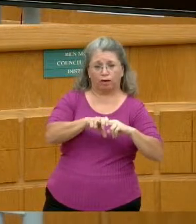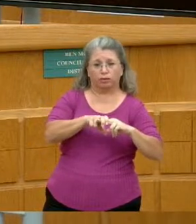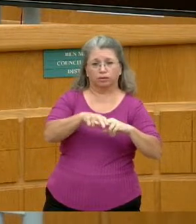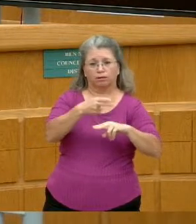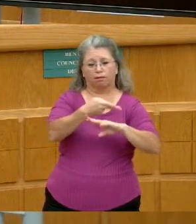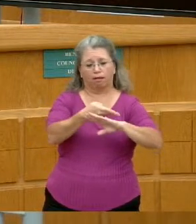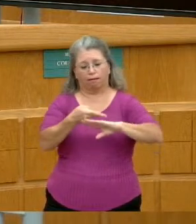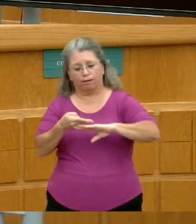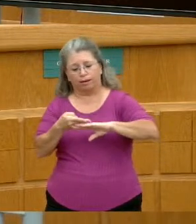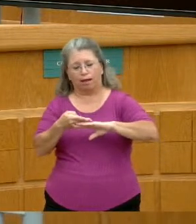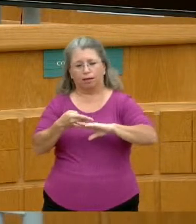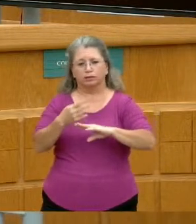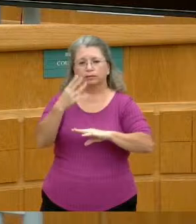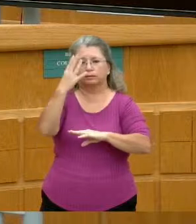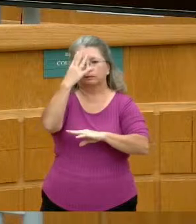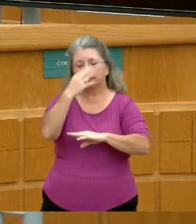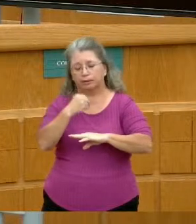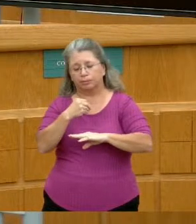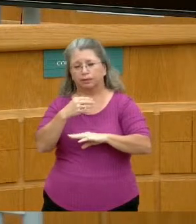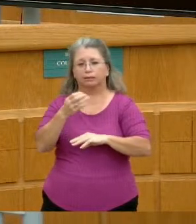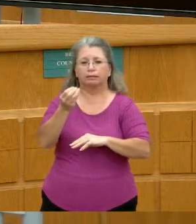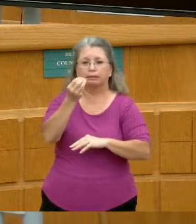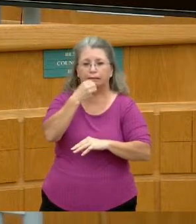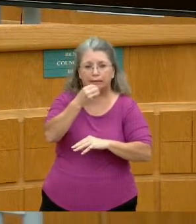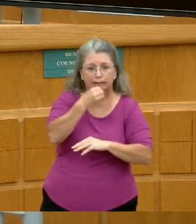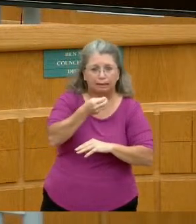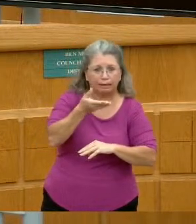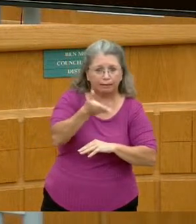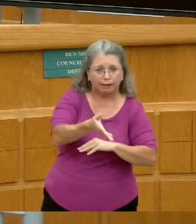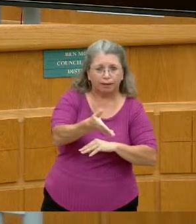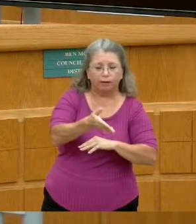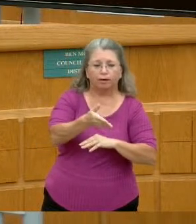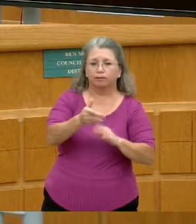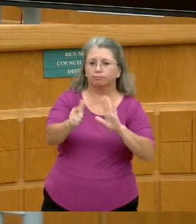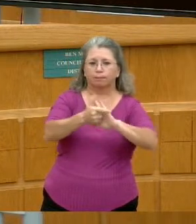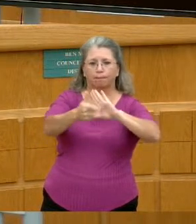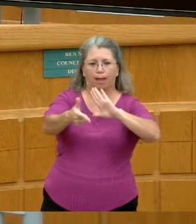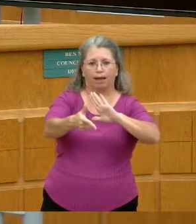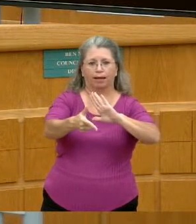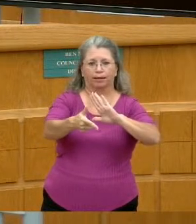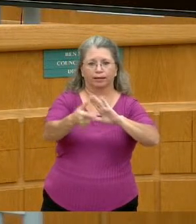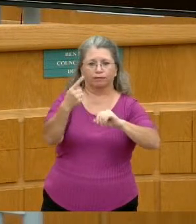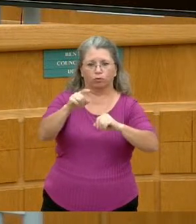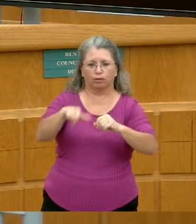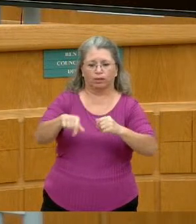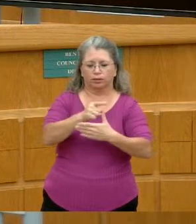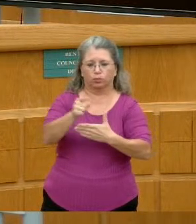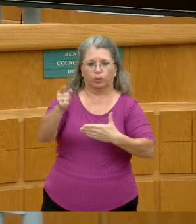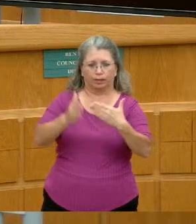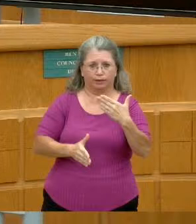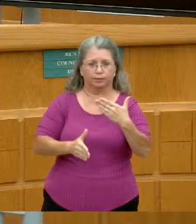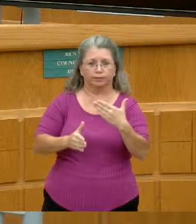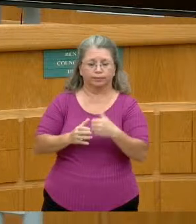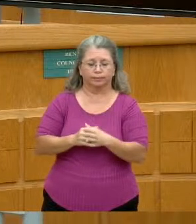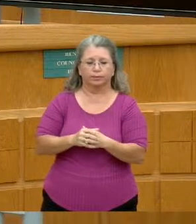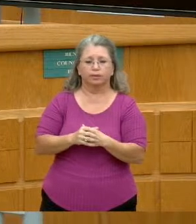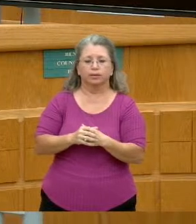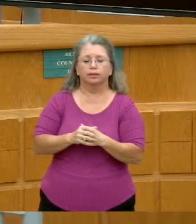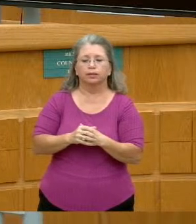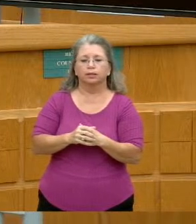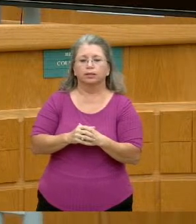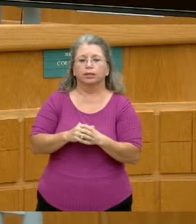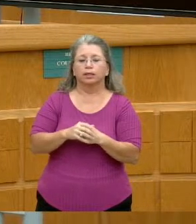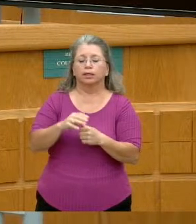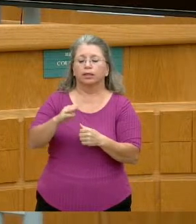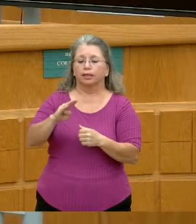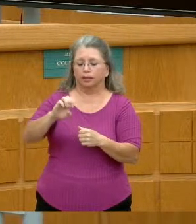really are banned so for the weekend. But the beaches